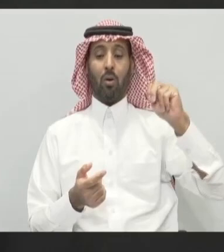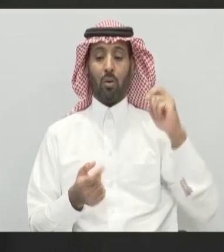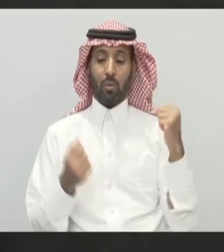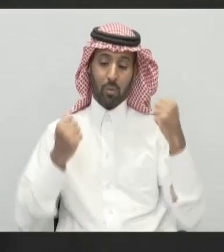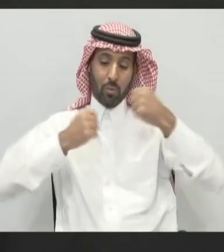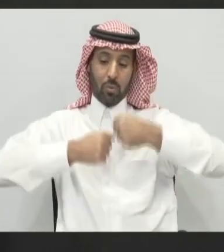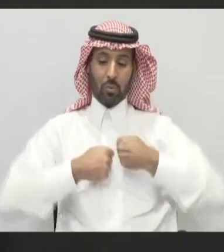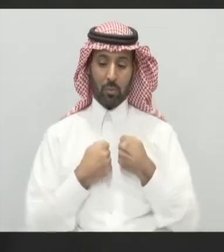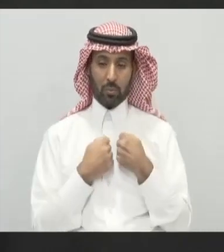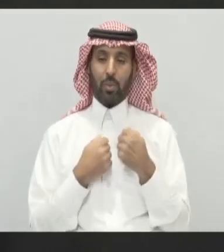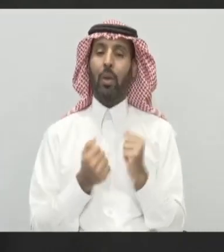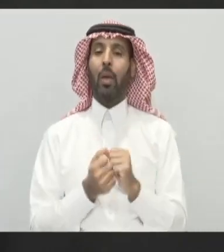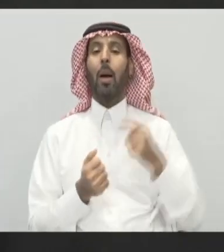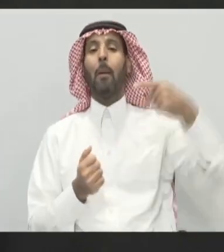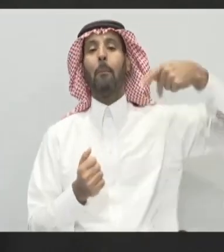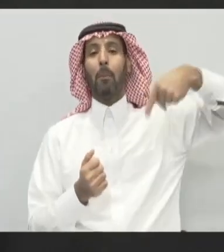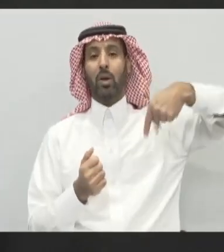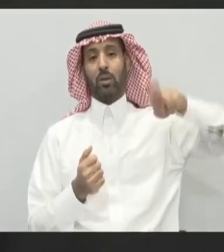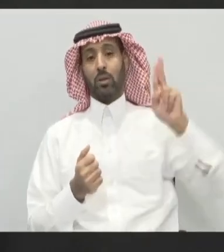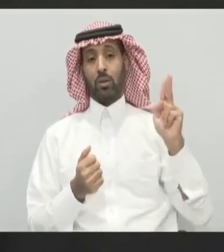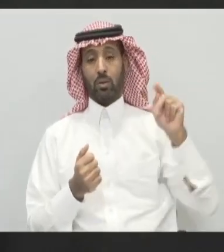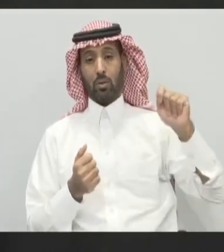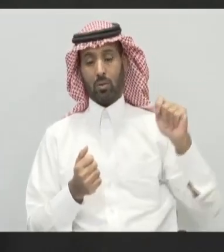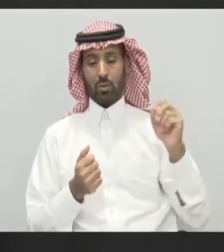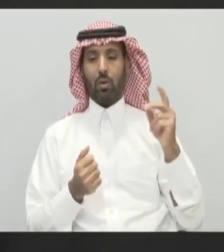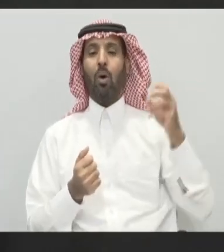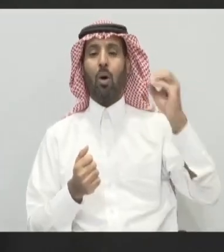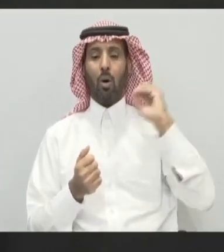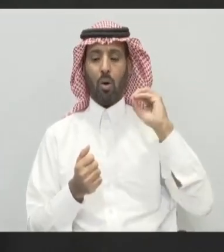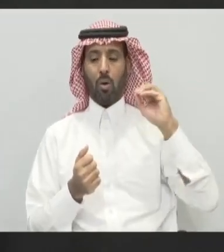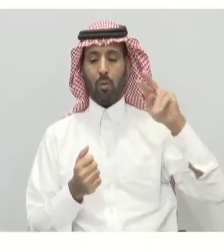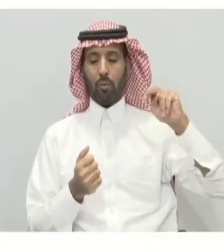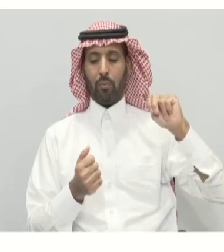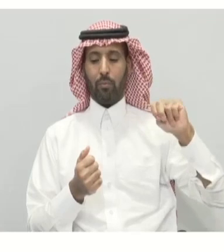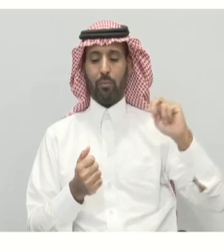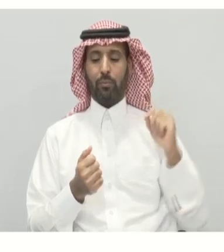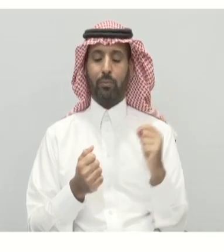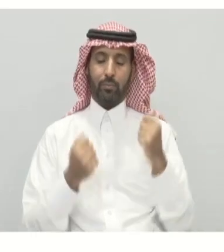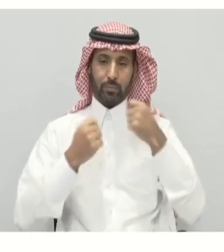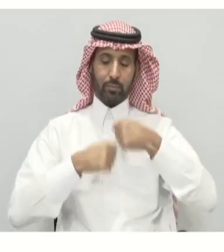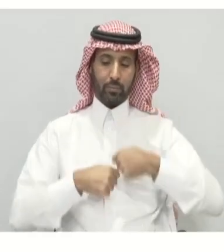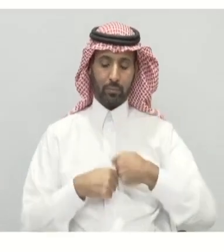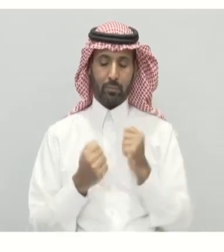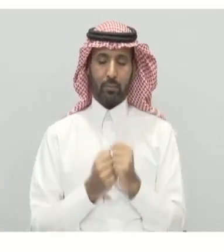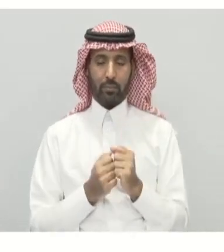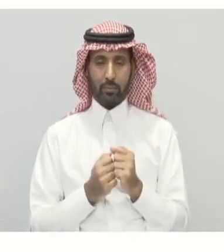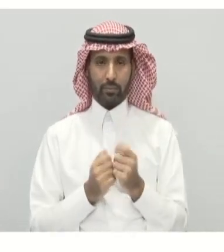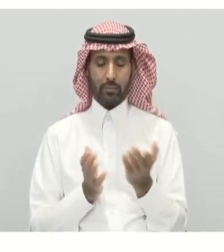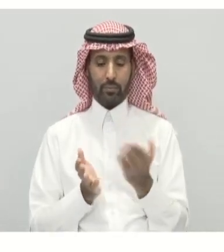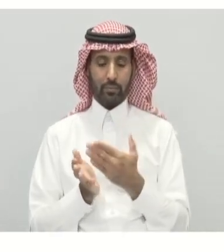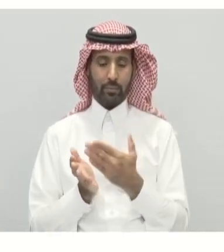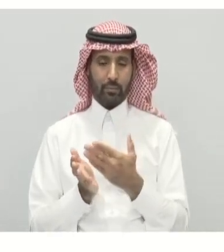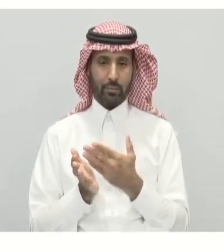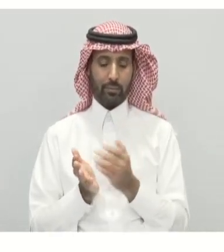a t-shirt, I want to try it on, whether it's my size or not. So, trying clothes.